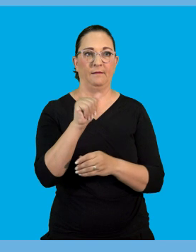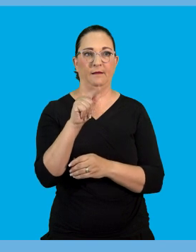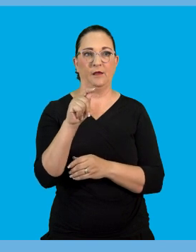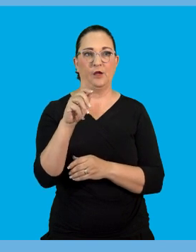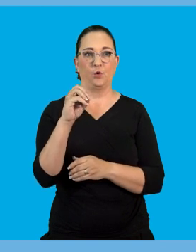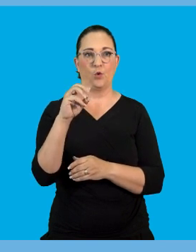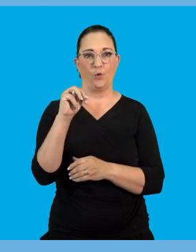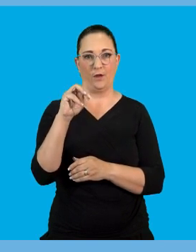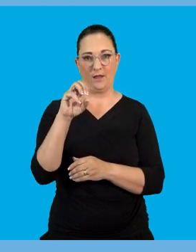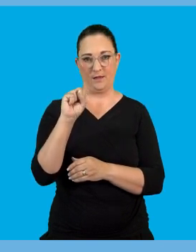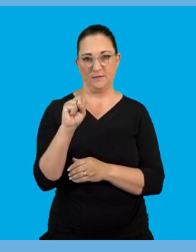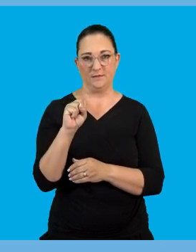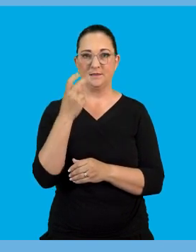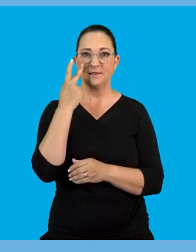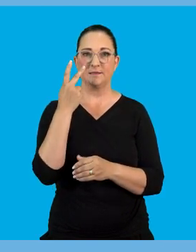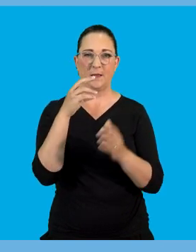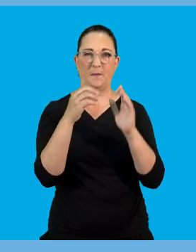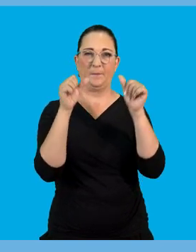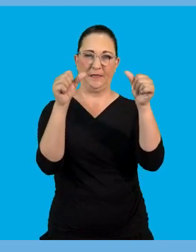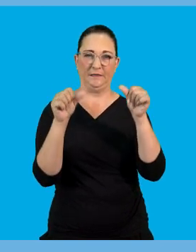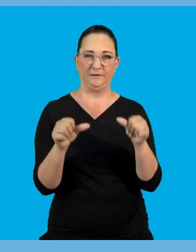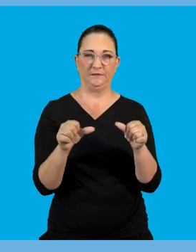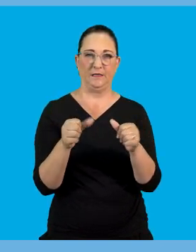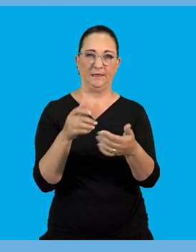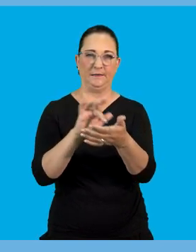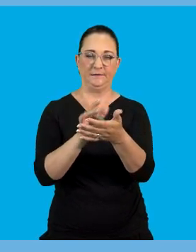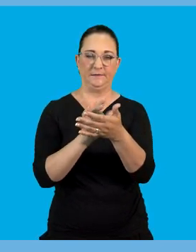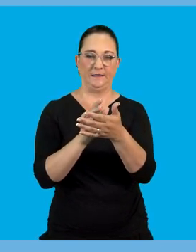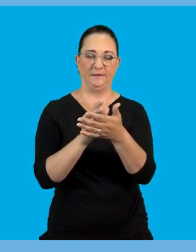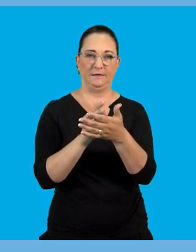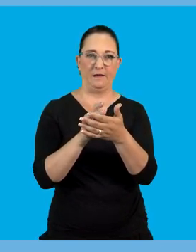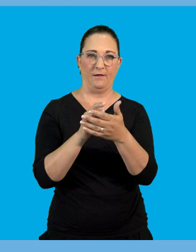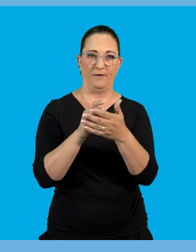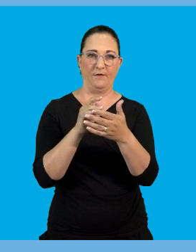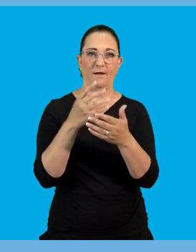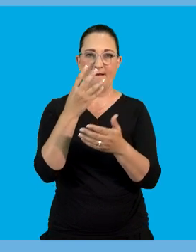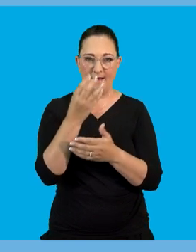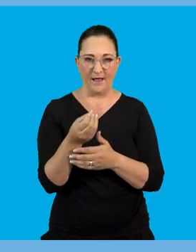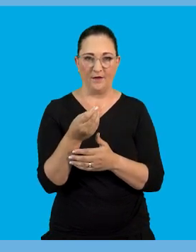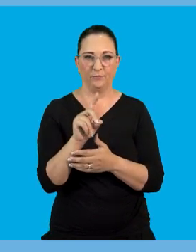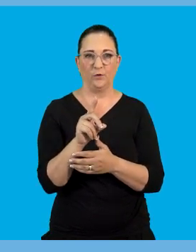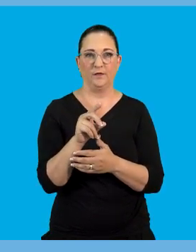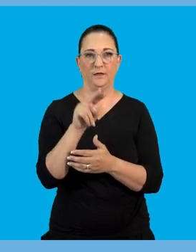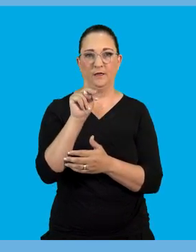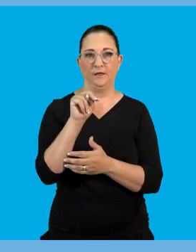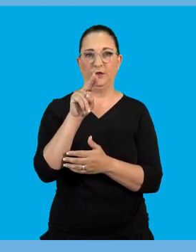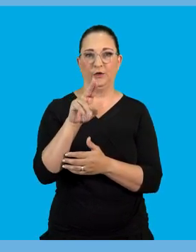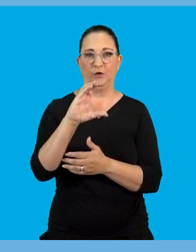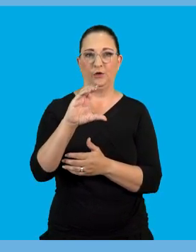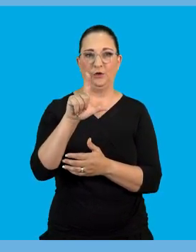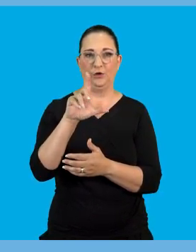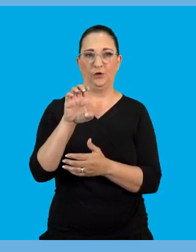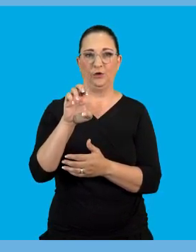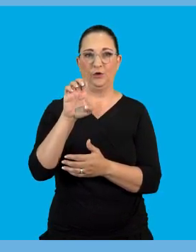nucleus of an atom. So as we can see on this picture here, the center of any atom, we have the nucleus. And